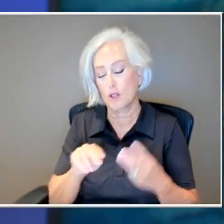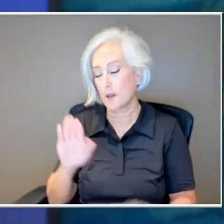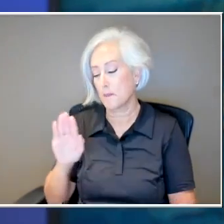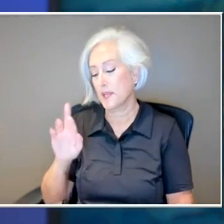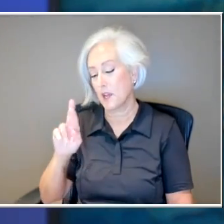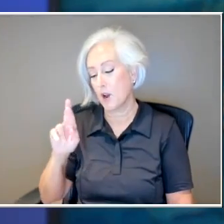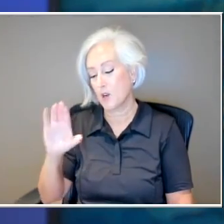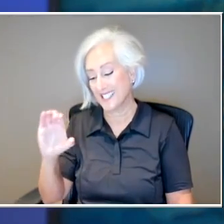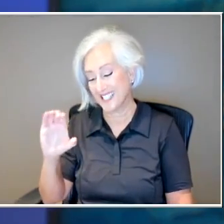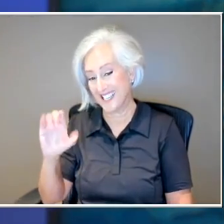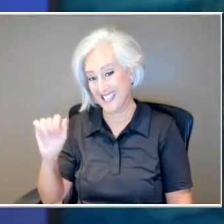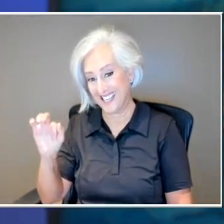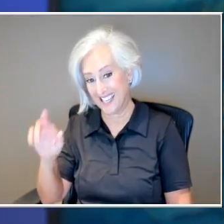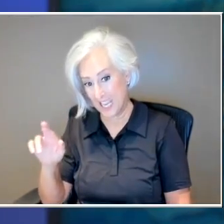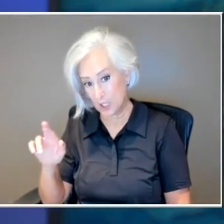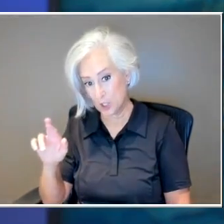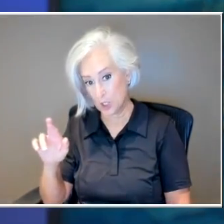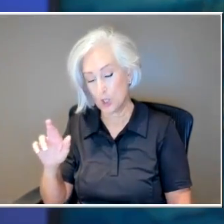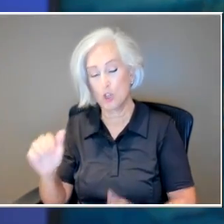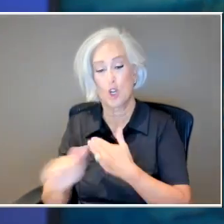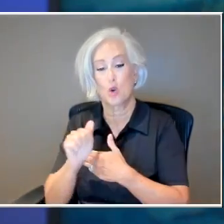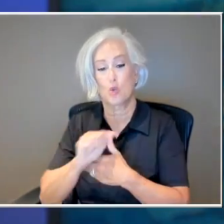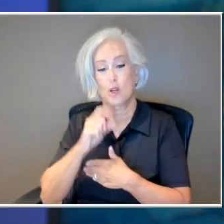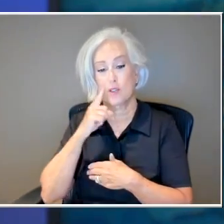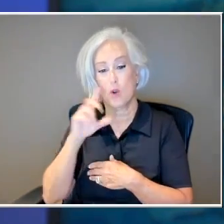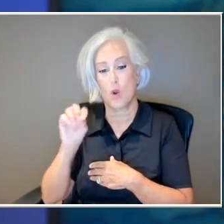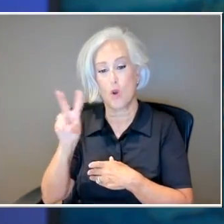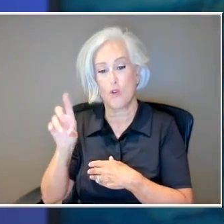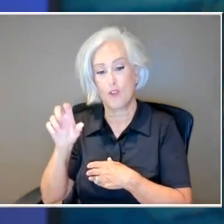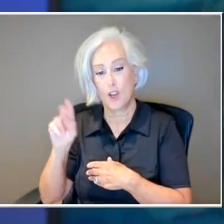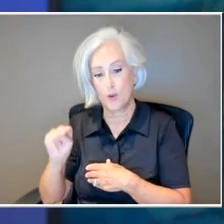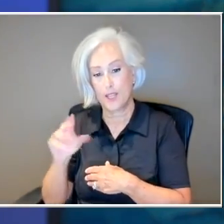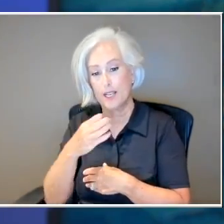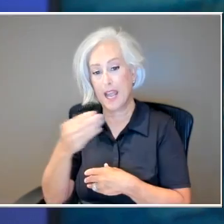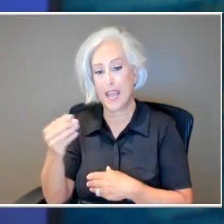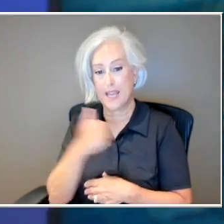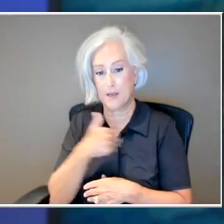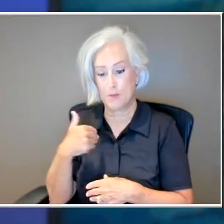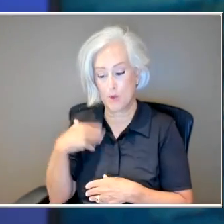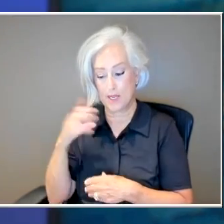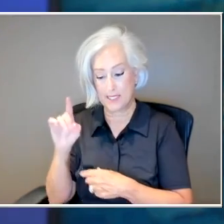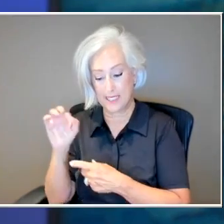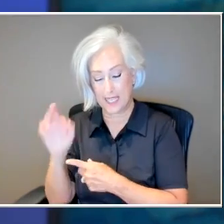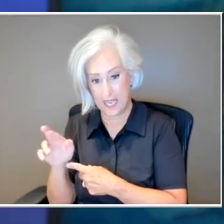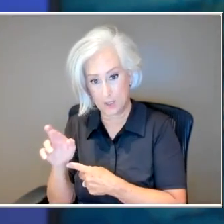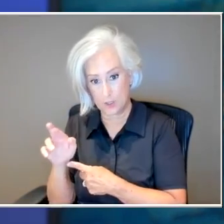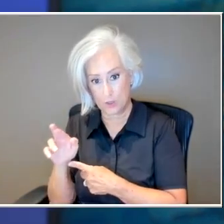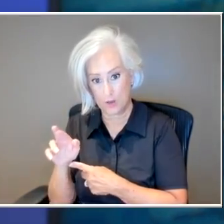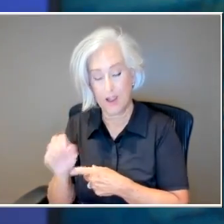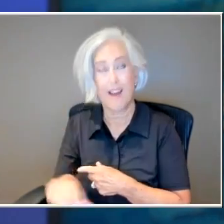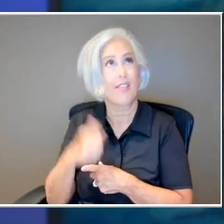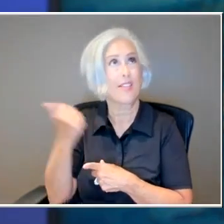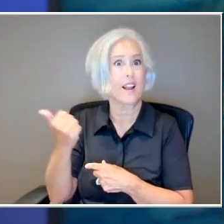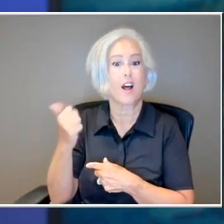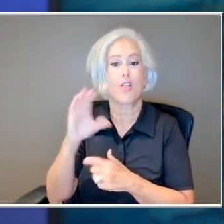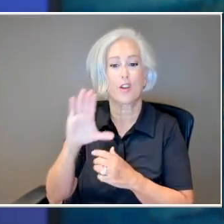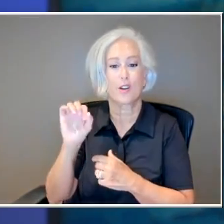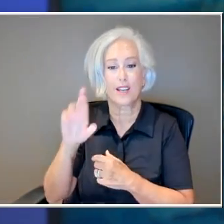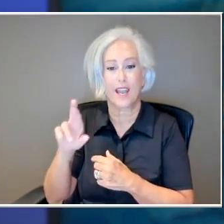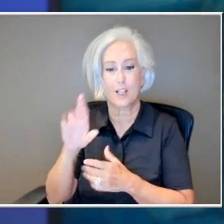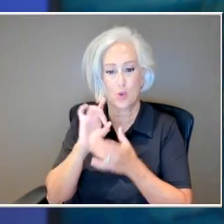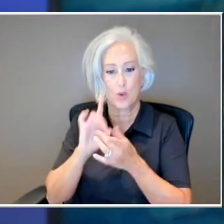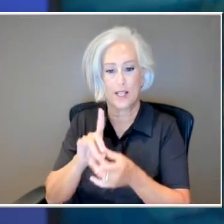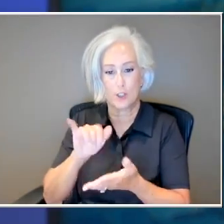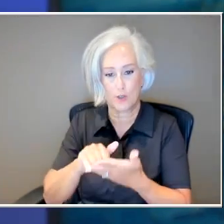for ovarian cancer and breast cancer predominantly, but then there's also other cancers related to it, like pancreatic